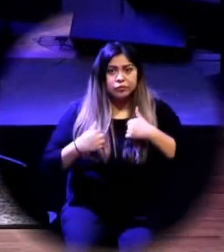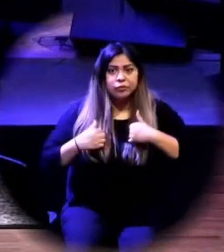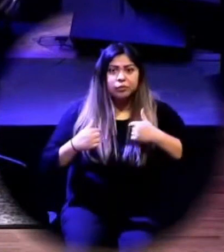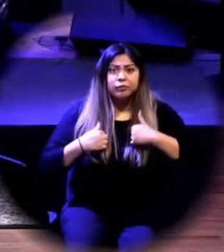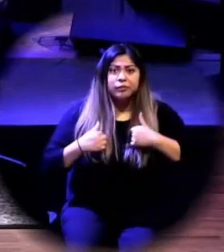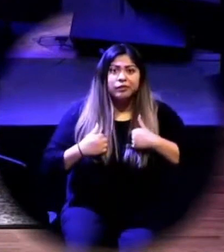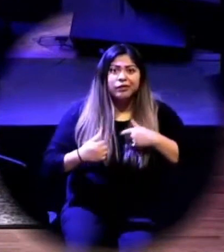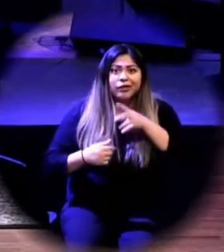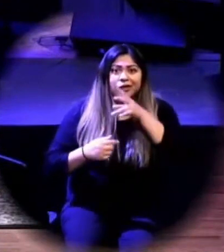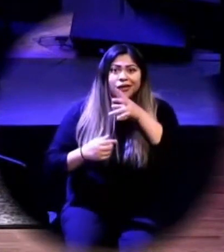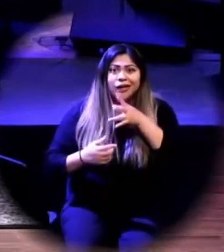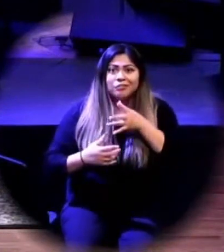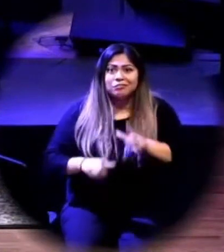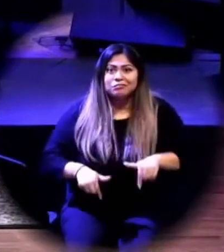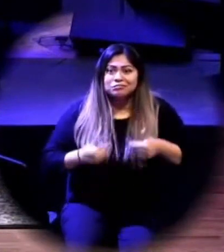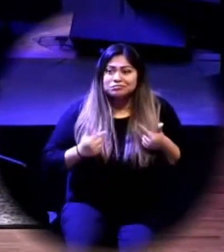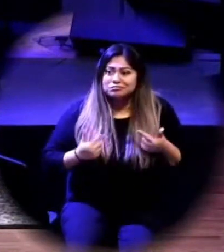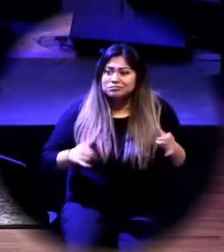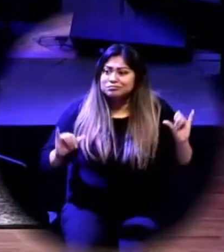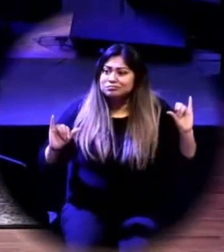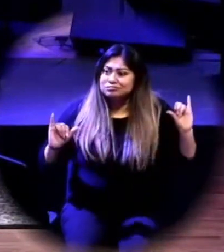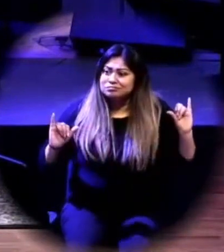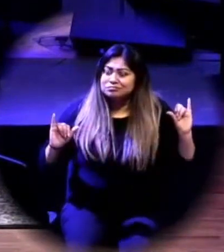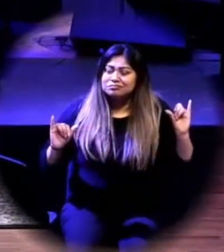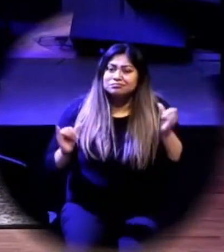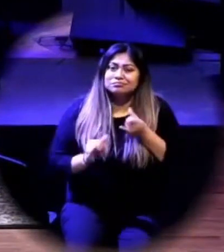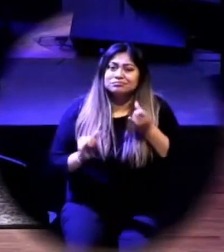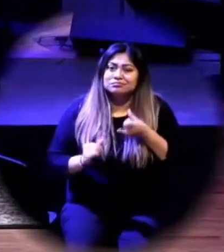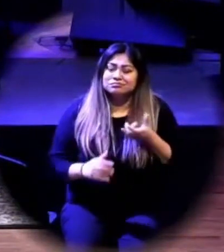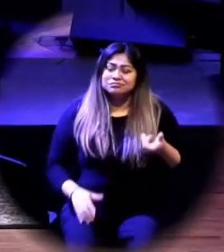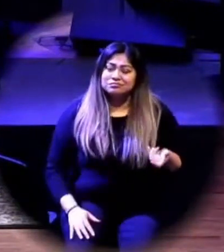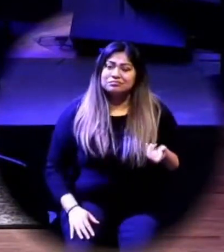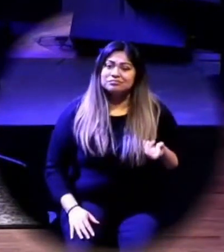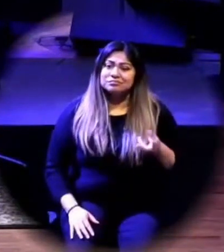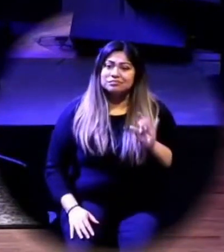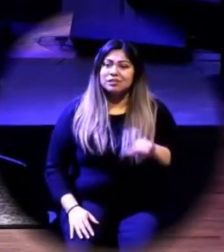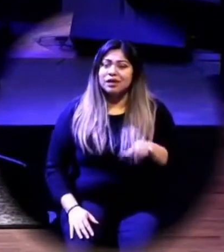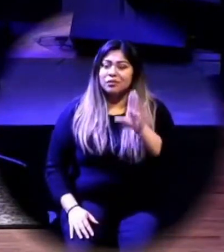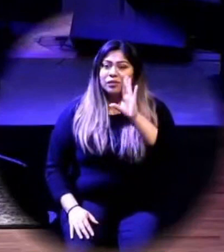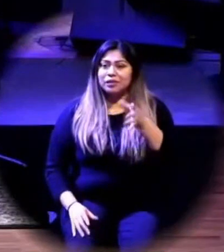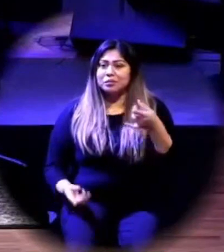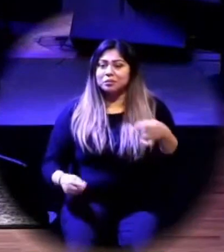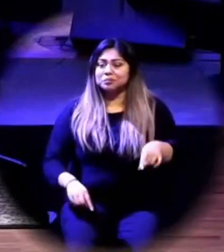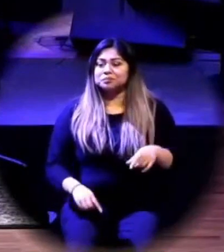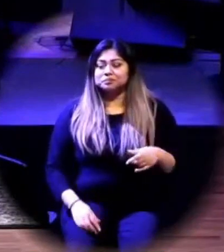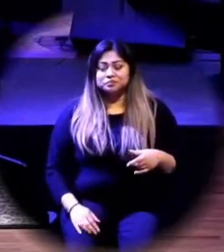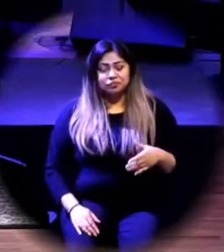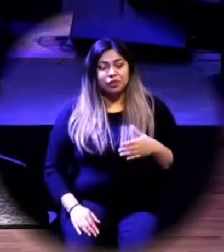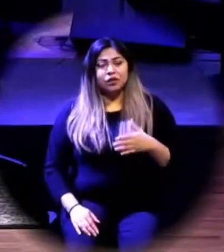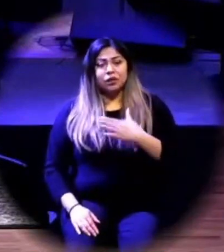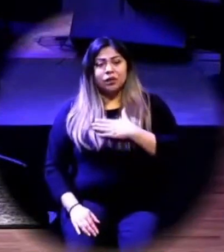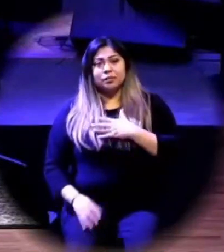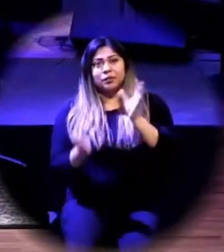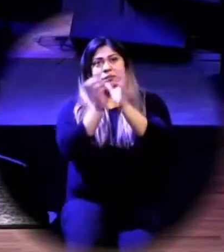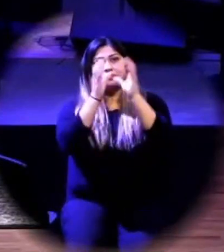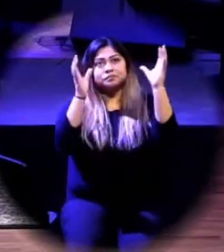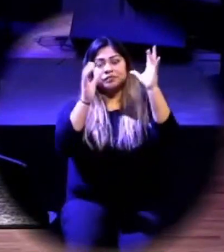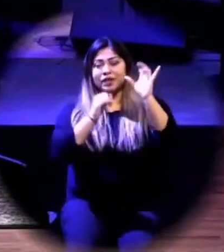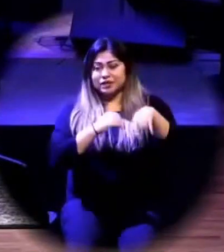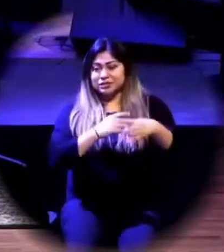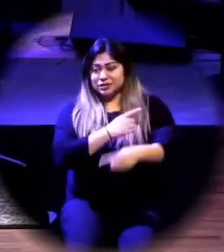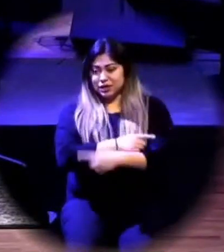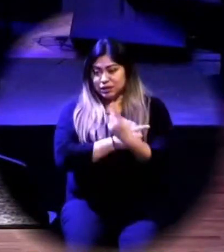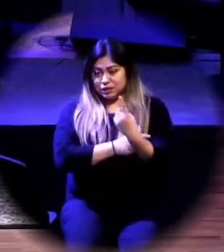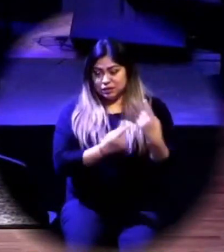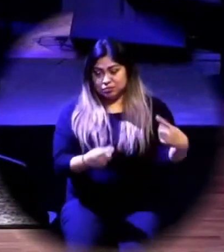us from the dead? One of my favorite pictures of this, and one of the things that I hold in my mind when I think about that day, comes from a